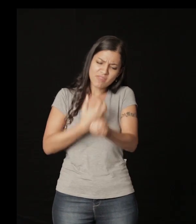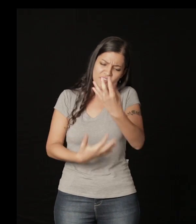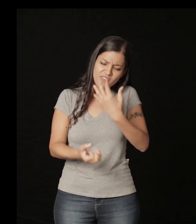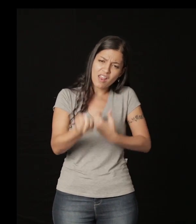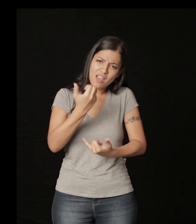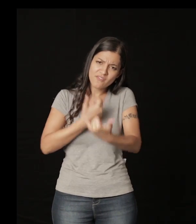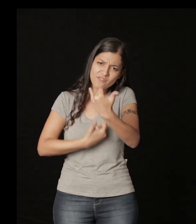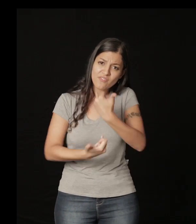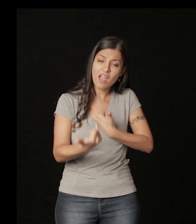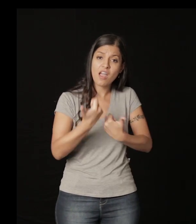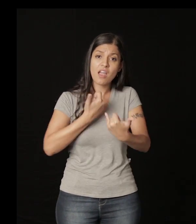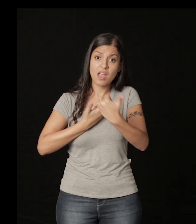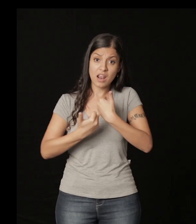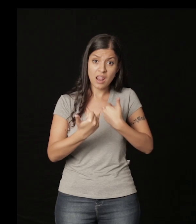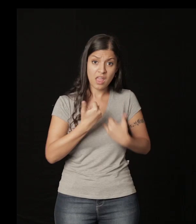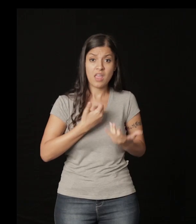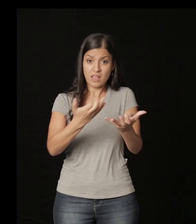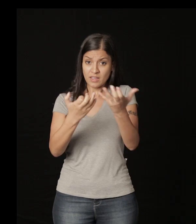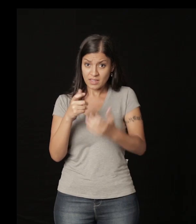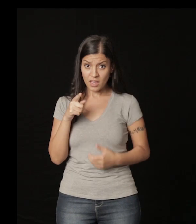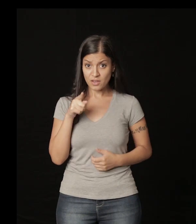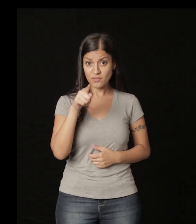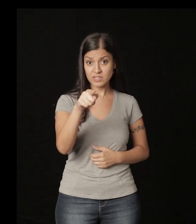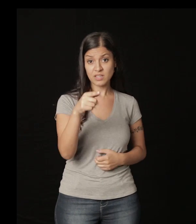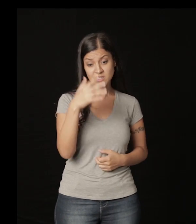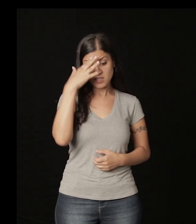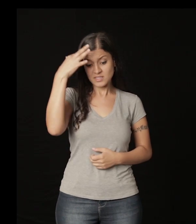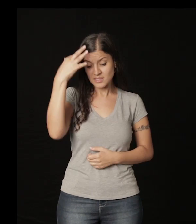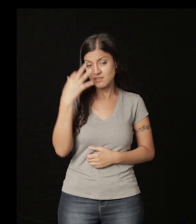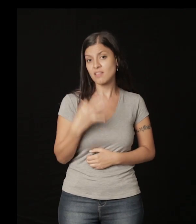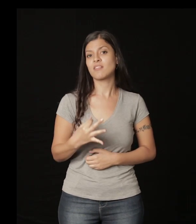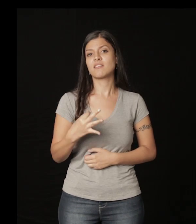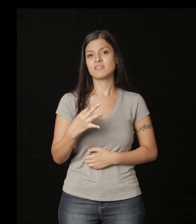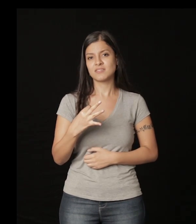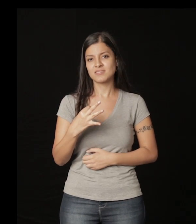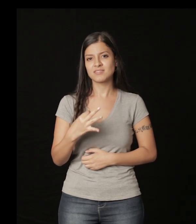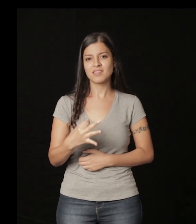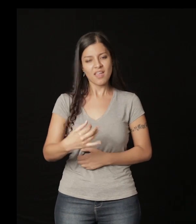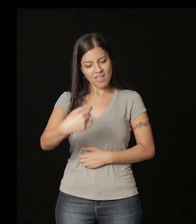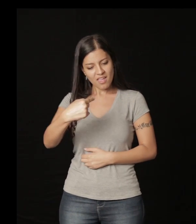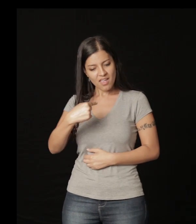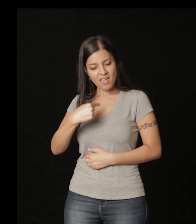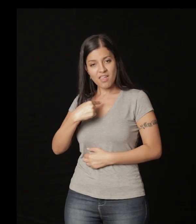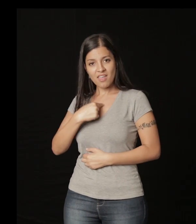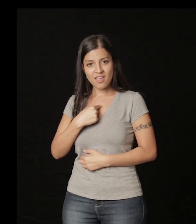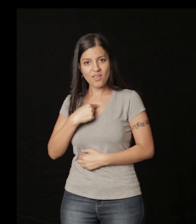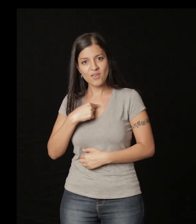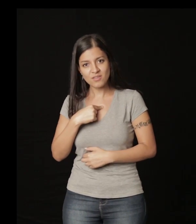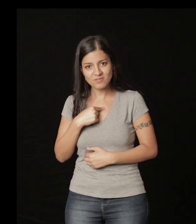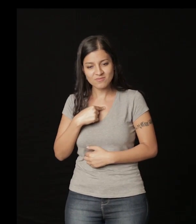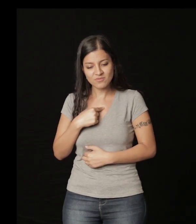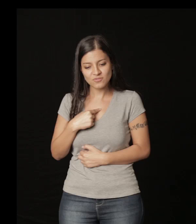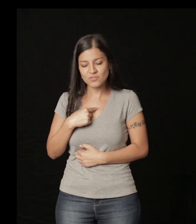it, but I just want you to be sure that